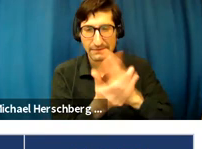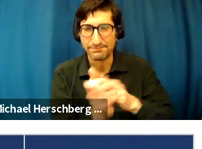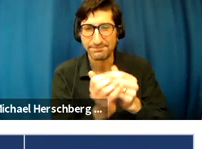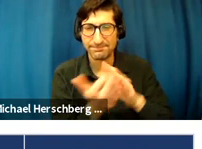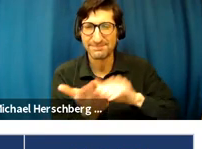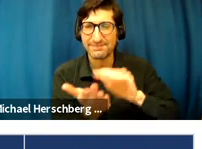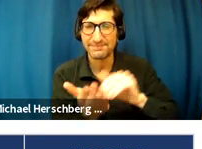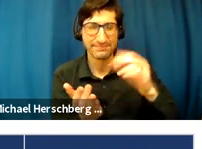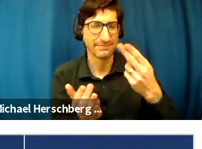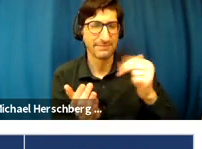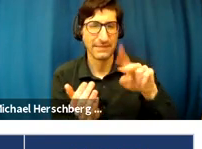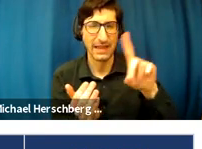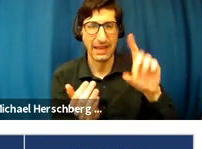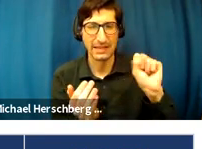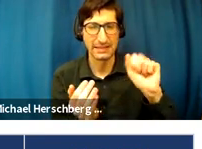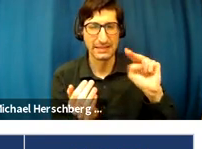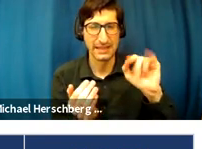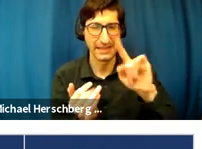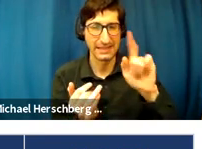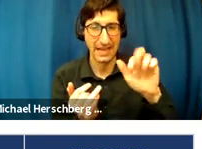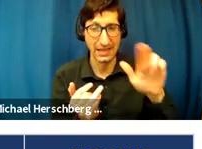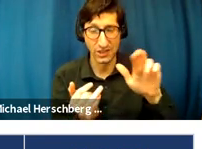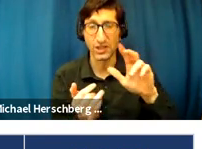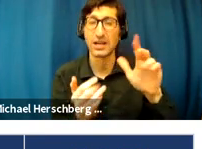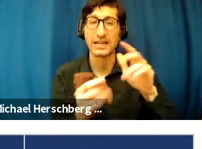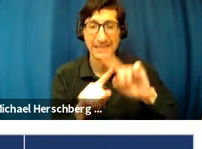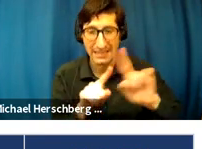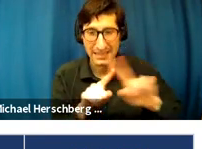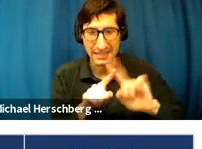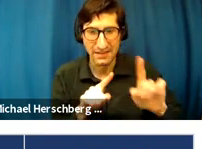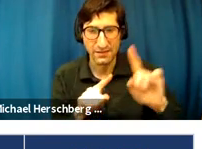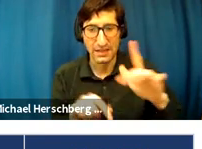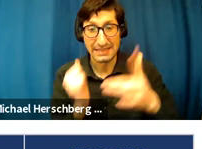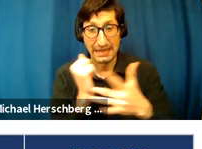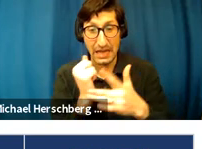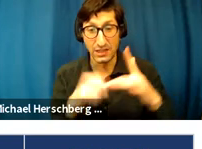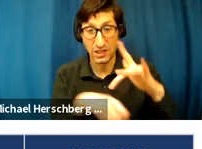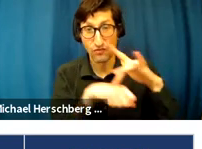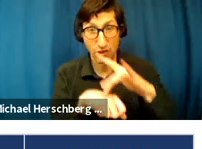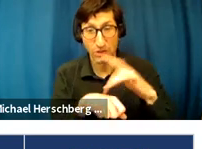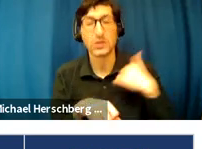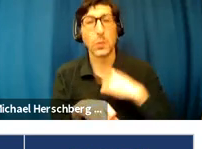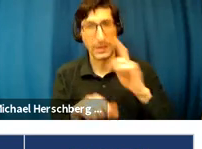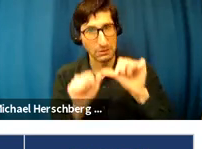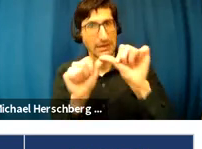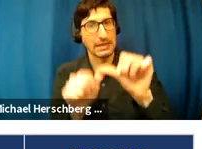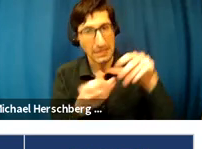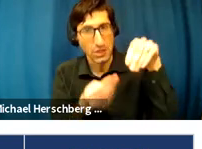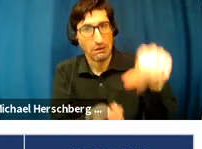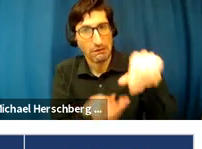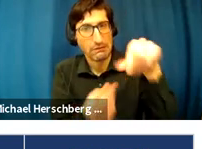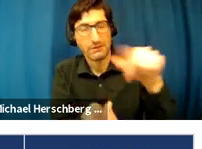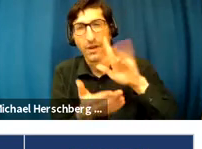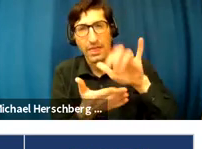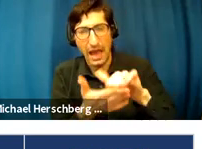technology resources, will need to be continued through next school year and possibly beyond. And we've begun to think about what are those